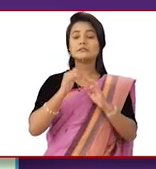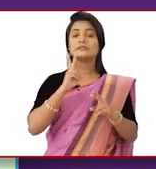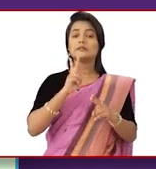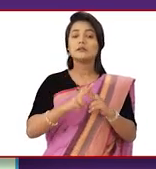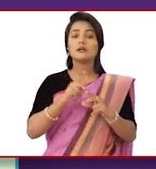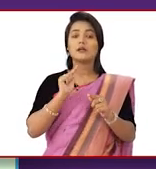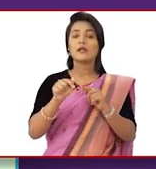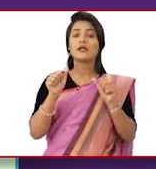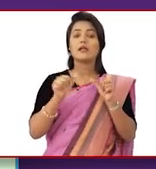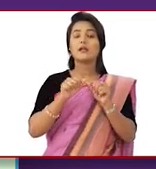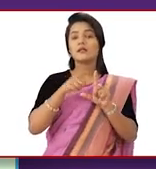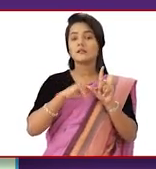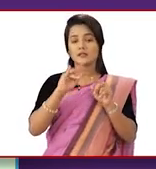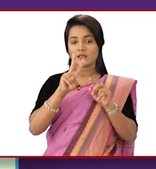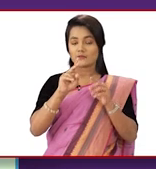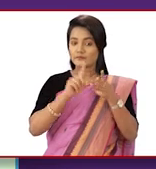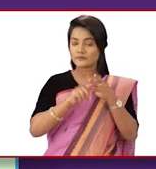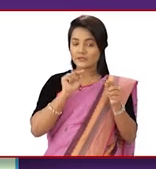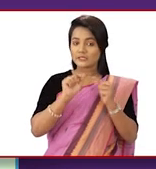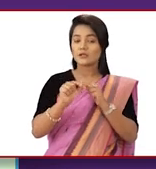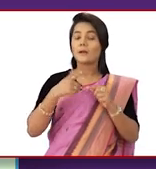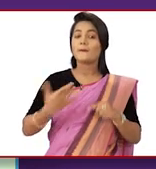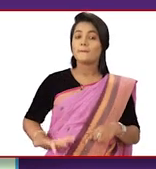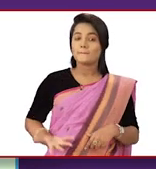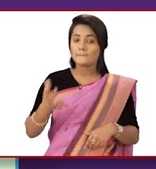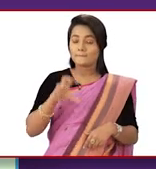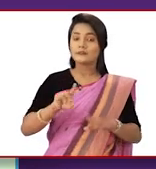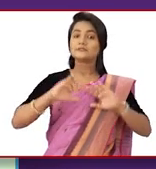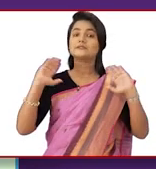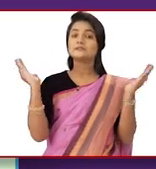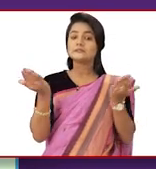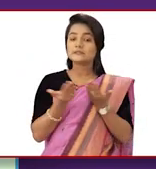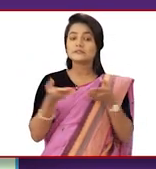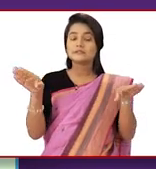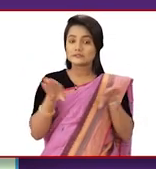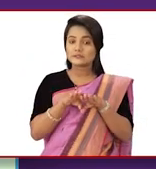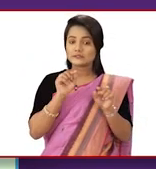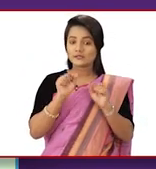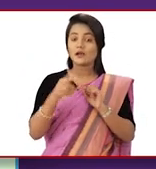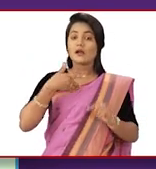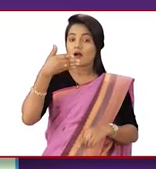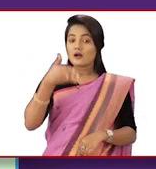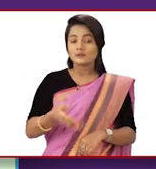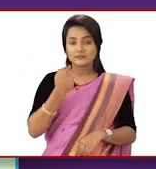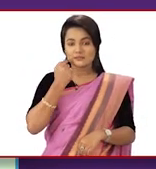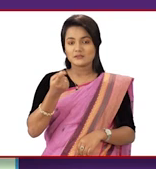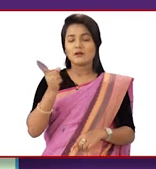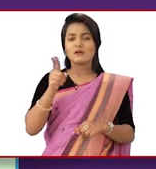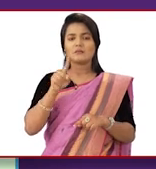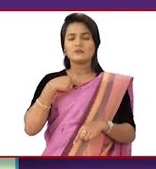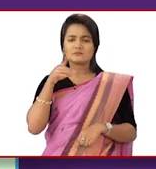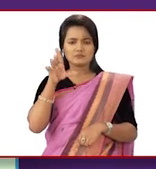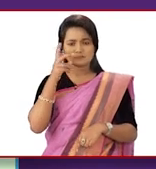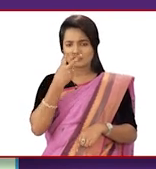mean to be an ally globally and inside Bangladesh? The feminist movement has progressed quite a bit, but still today, sometimes we feel